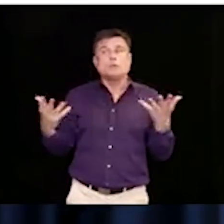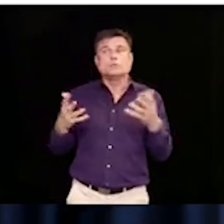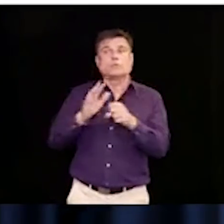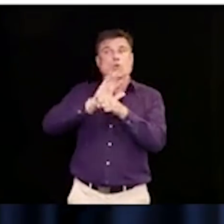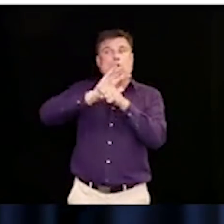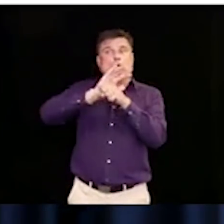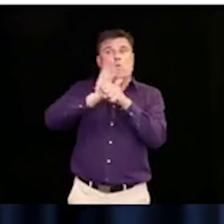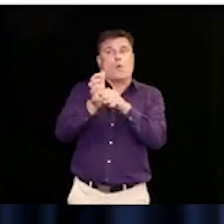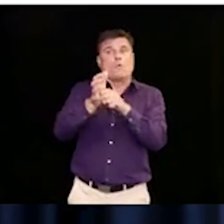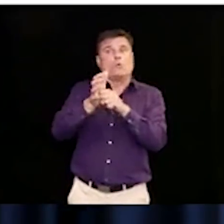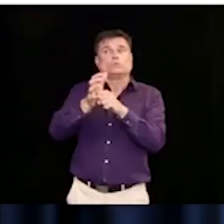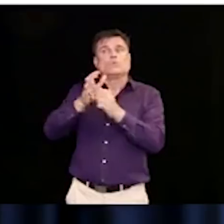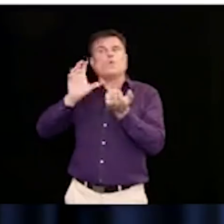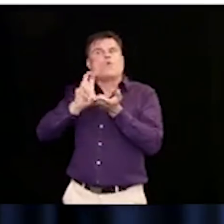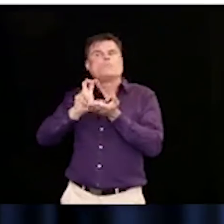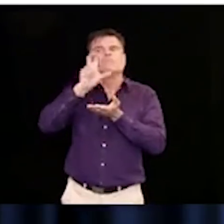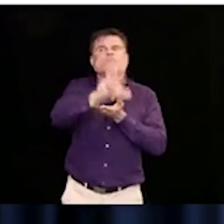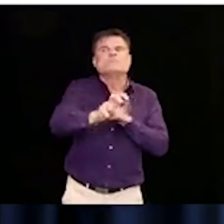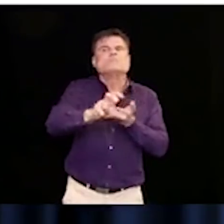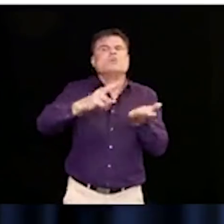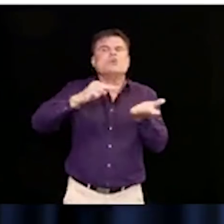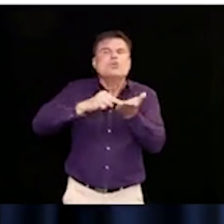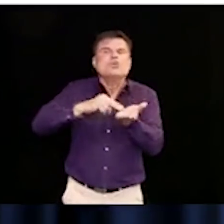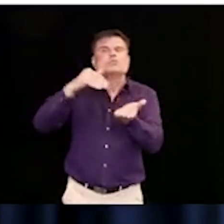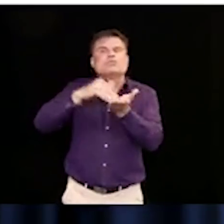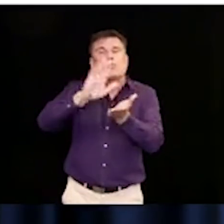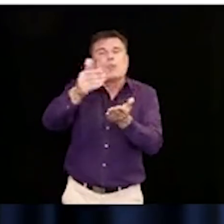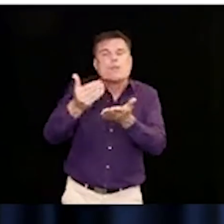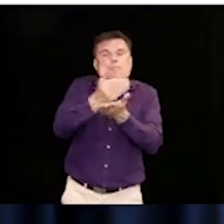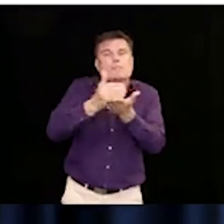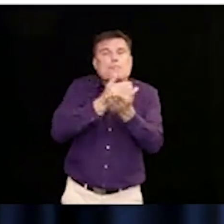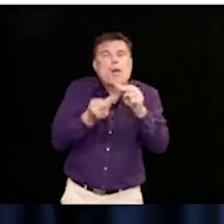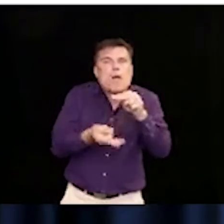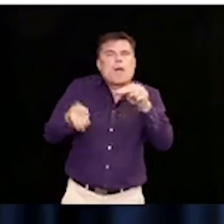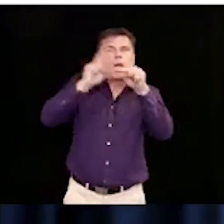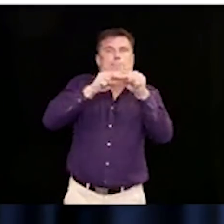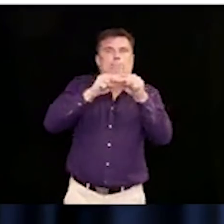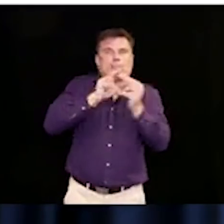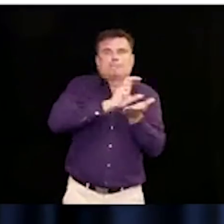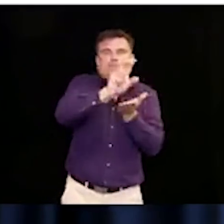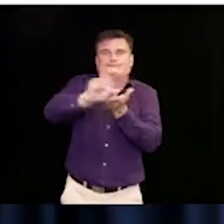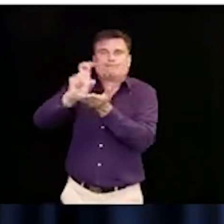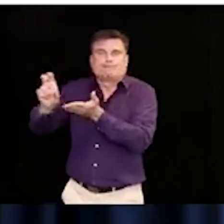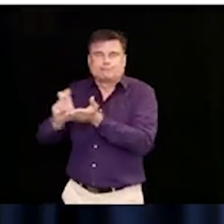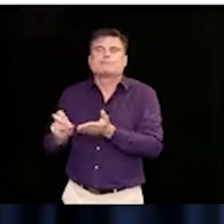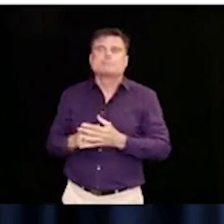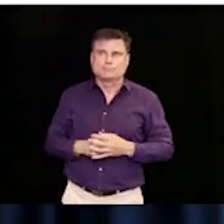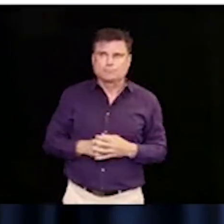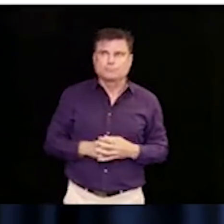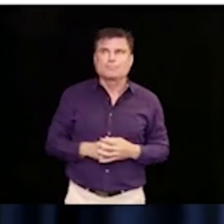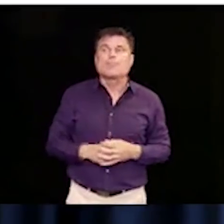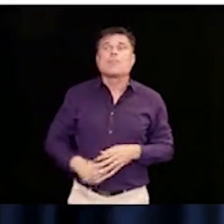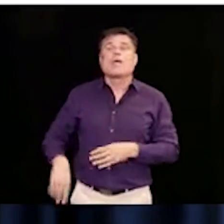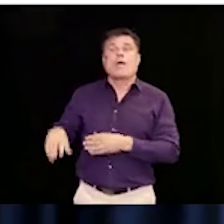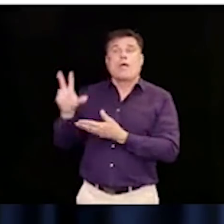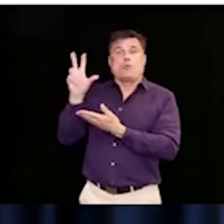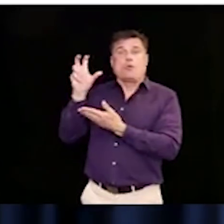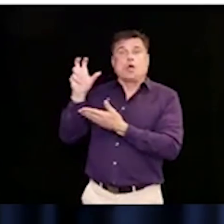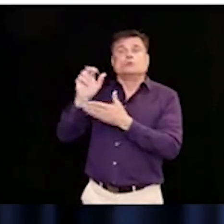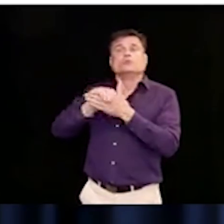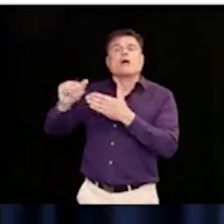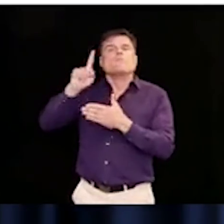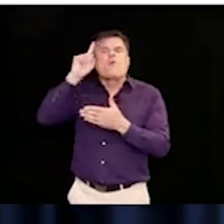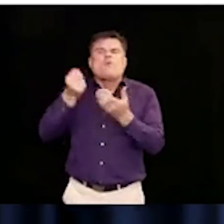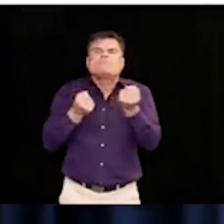for approximately 250,000 frontline workers. We provided and then extended the $300